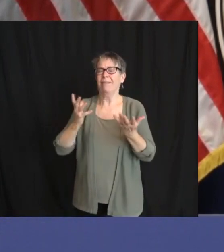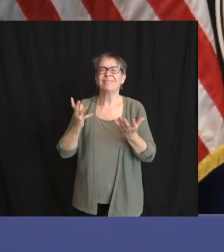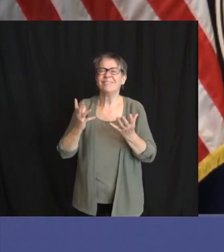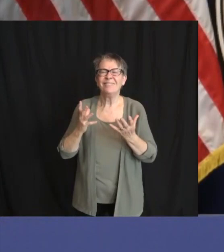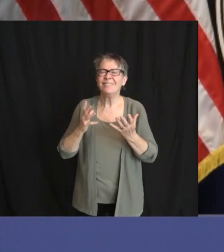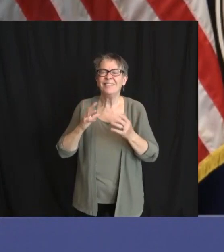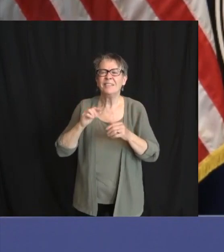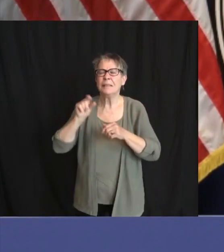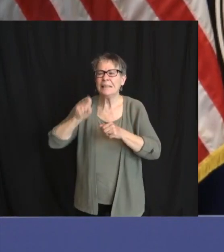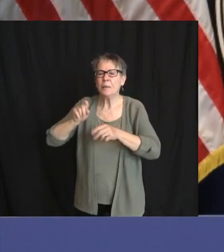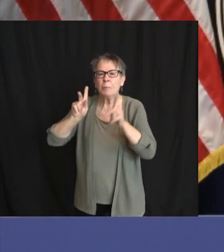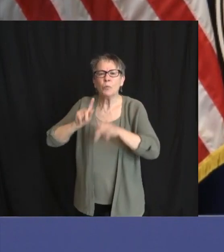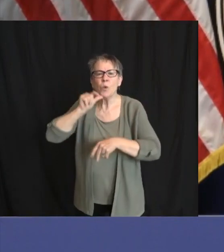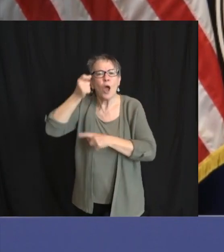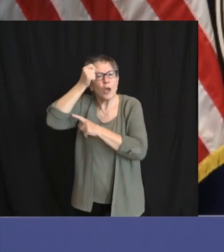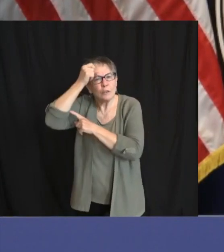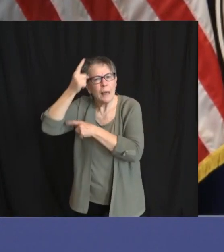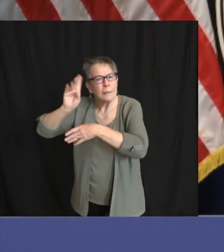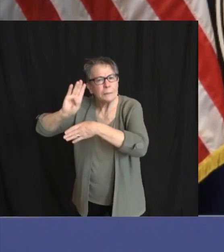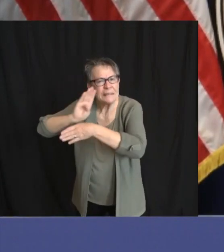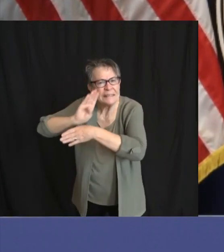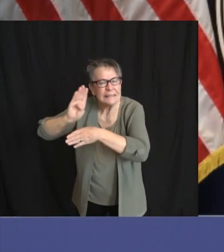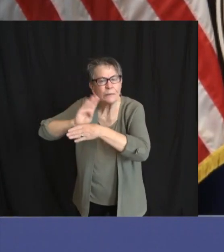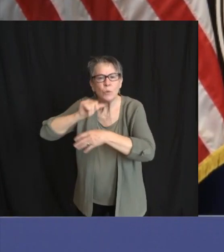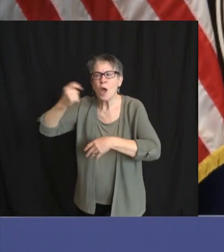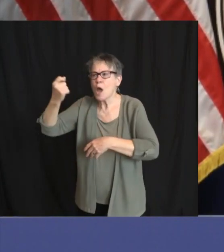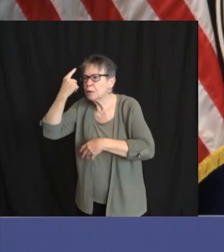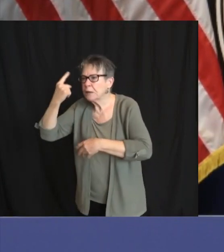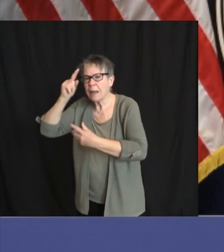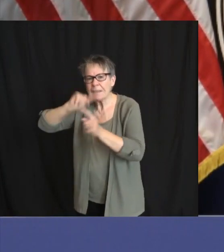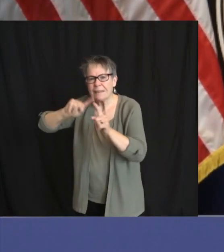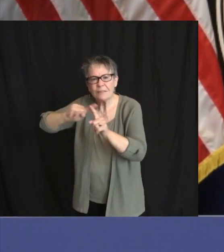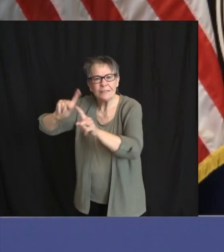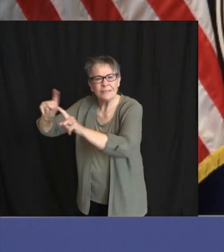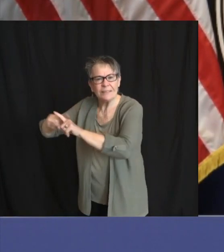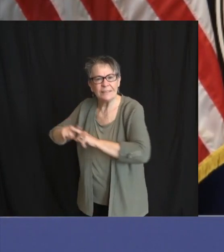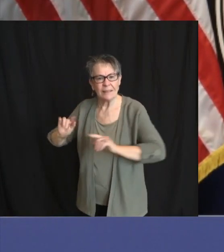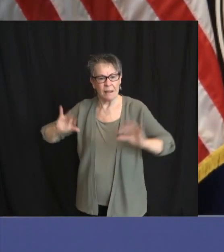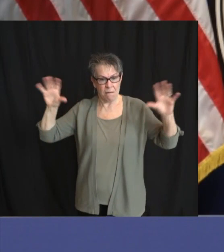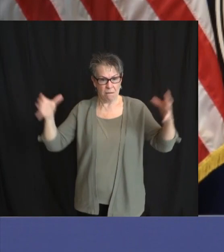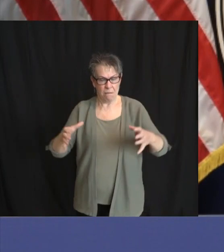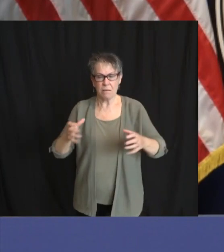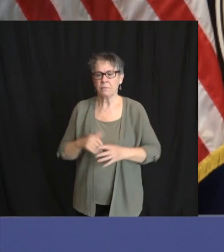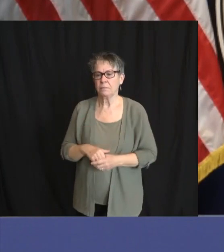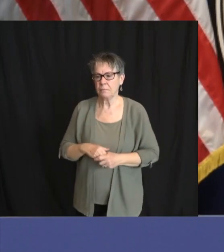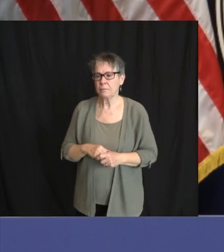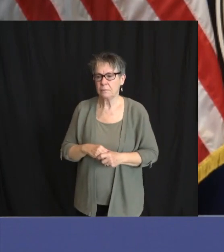do you reopen. And she and her team have been unusually good on this.